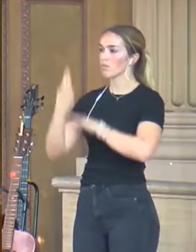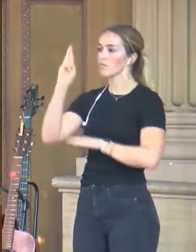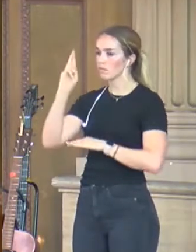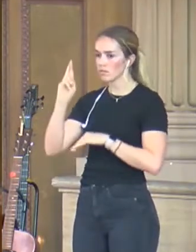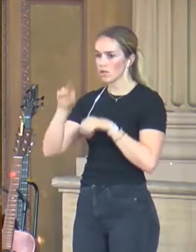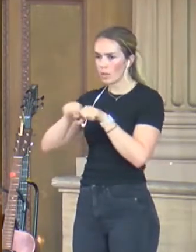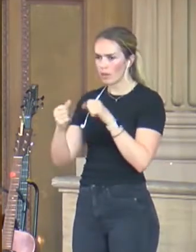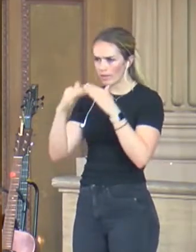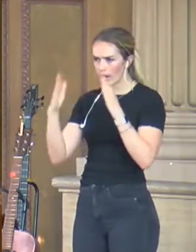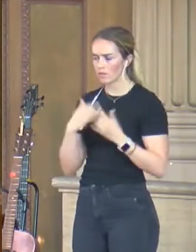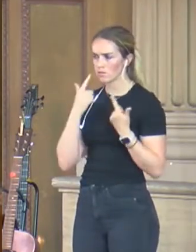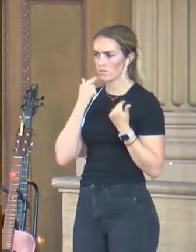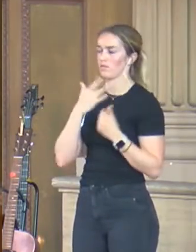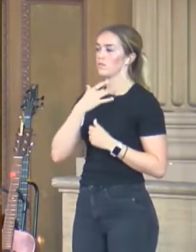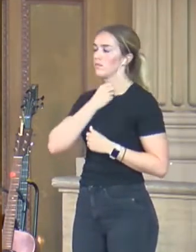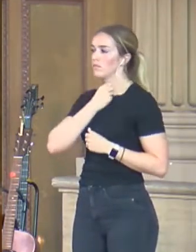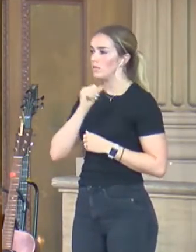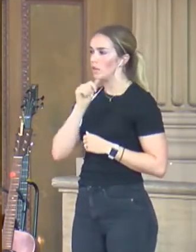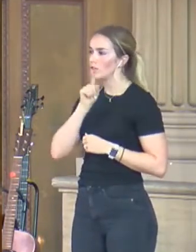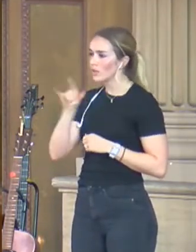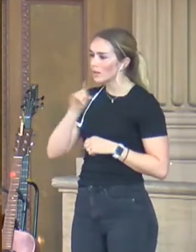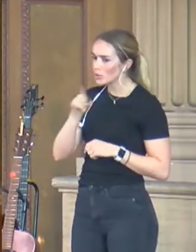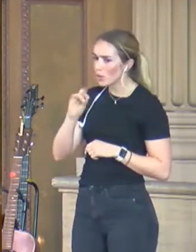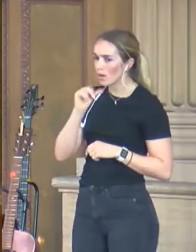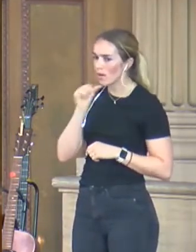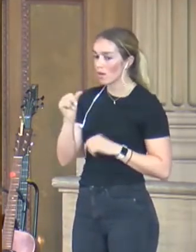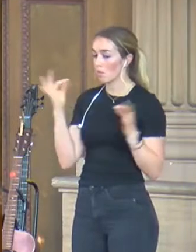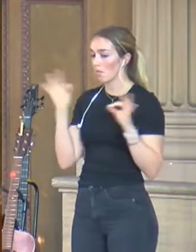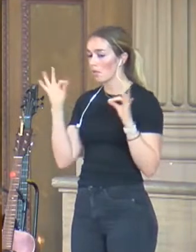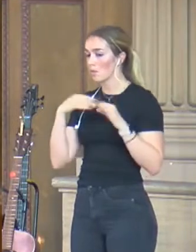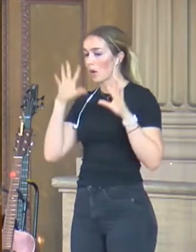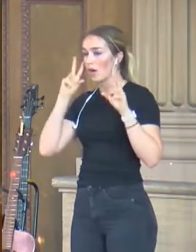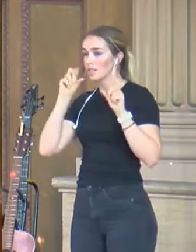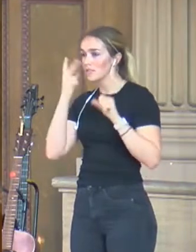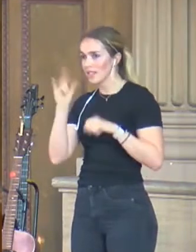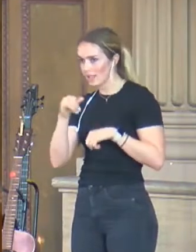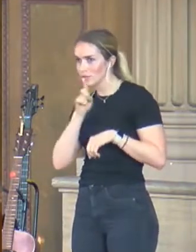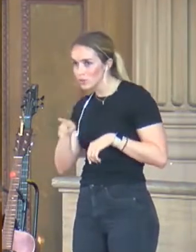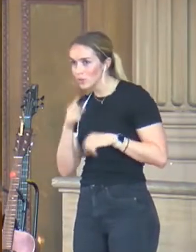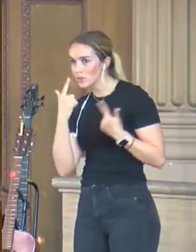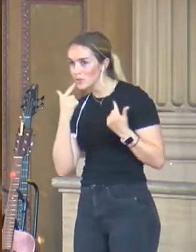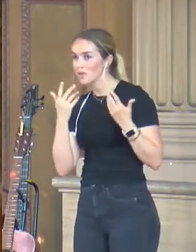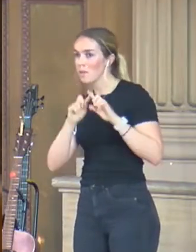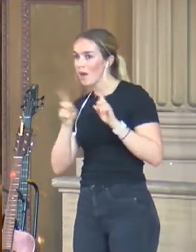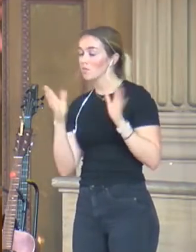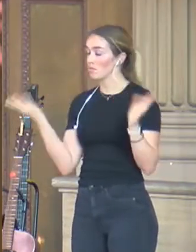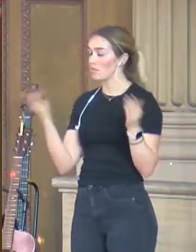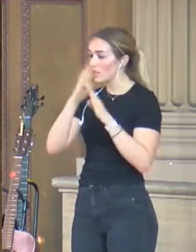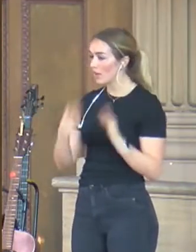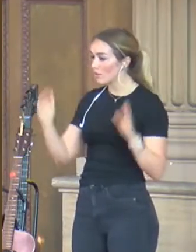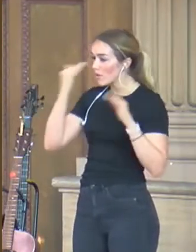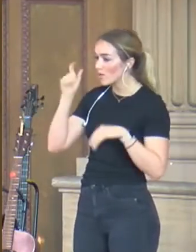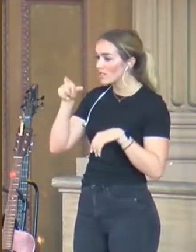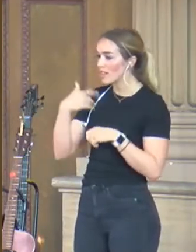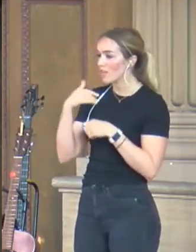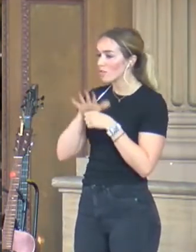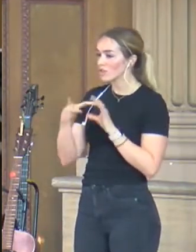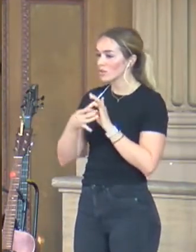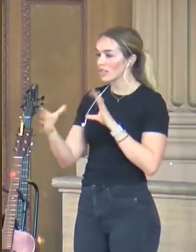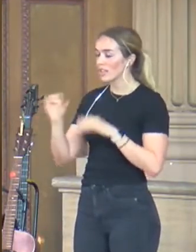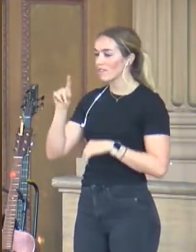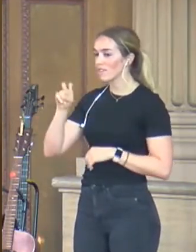roofs of houses. And I don't know if that ever actually happened. It would be awesome to see. But it was just you had to have that pressure relief valve so